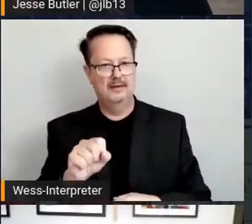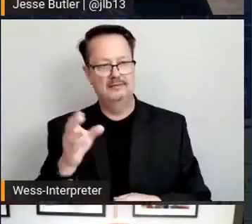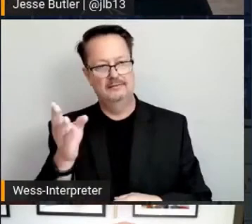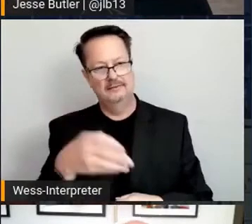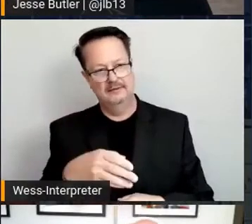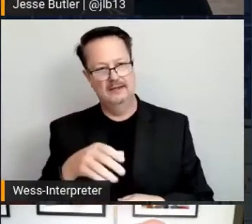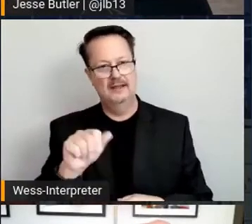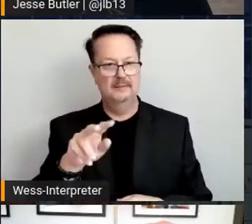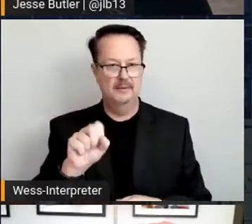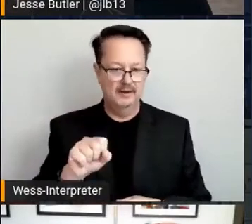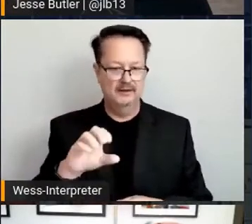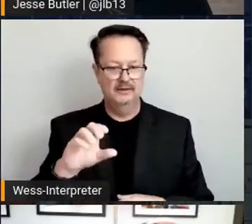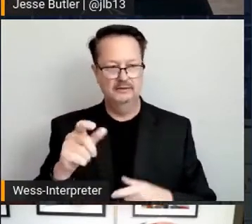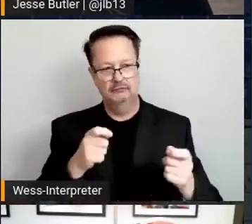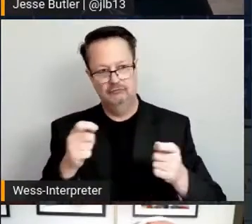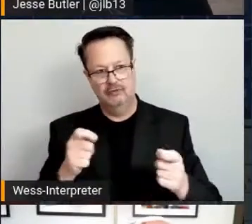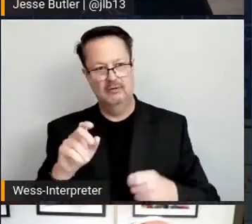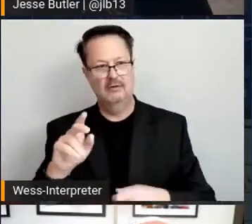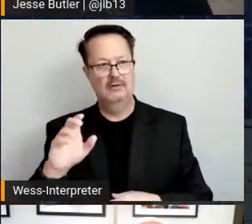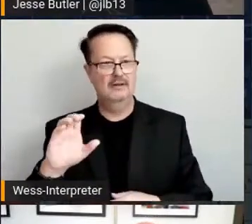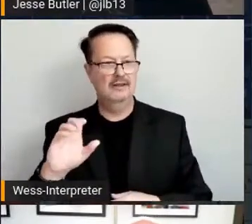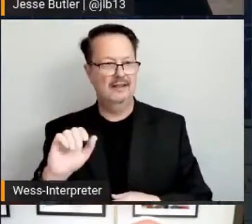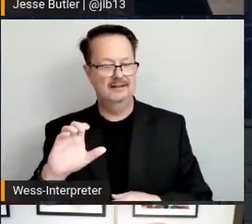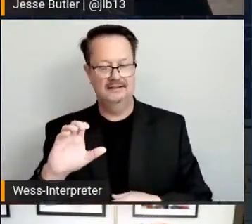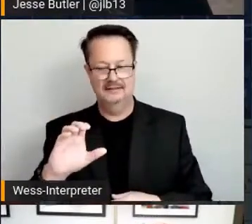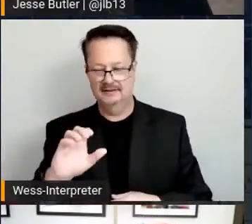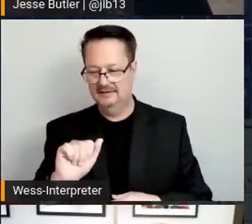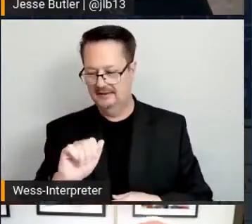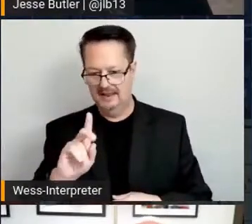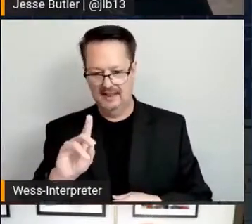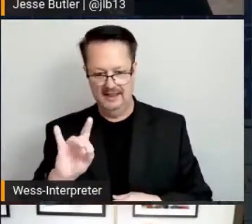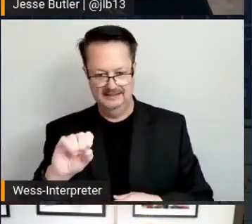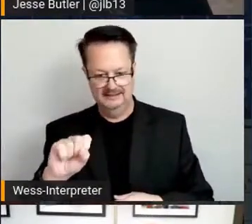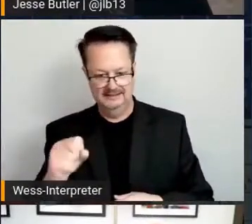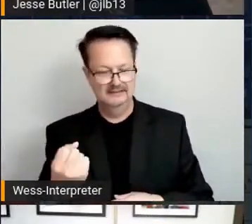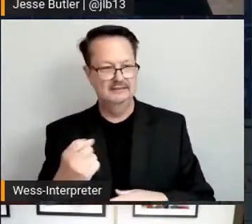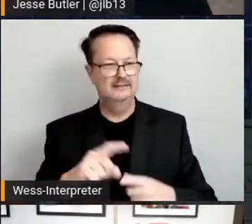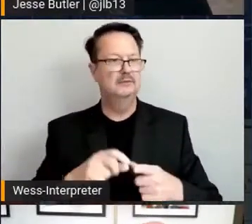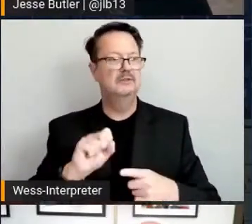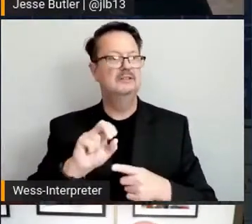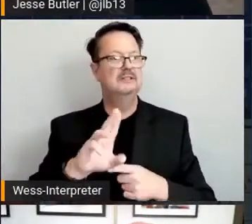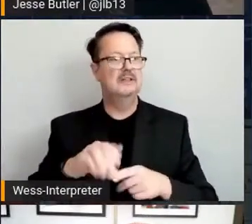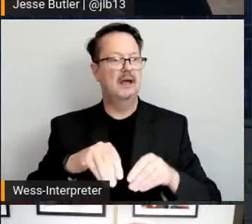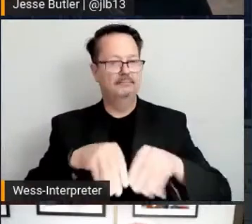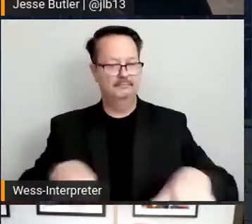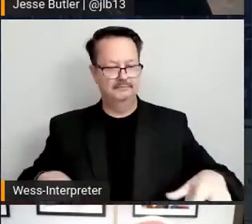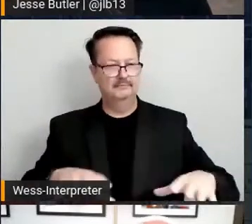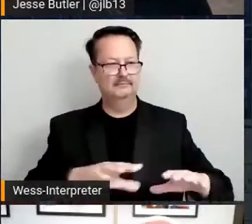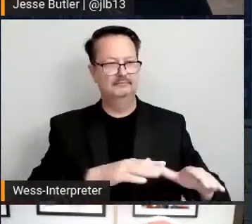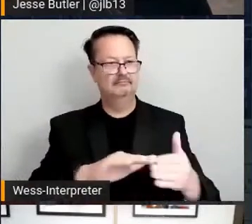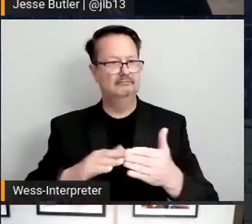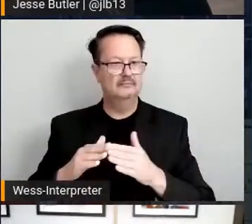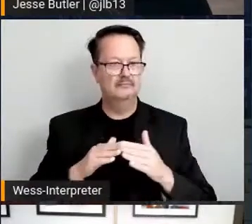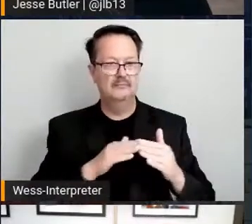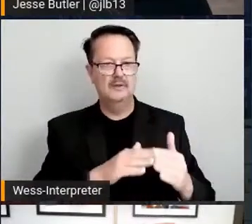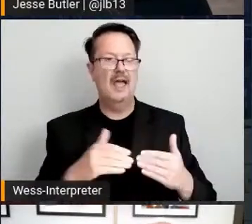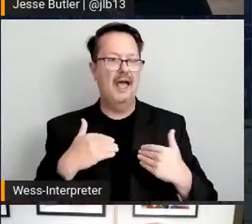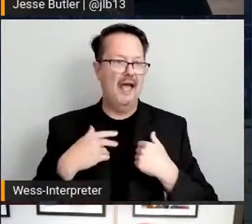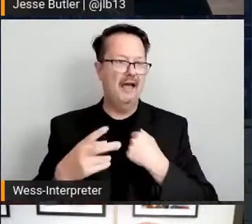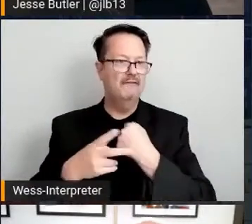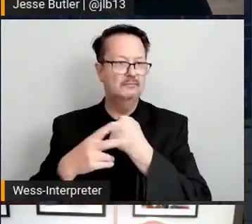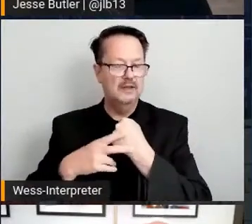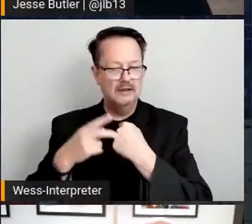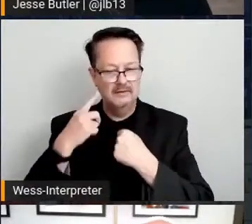Controllers K8s into lots of sub repos, a community repo for all our documentation, a repository for the code generator,